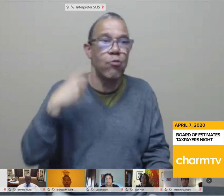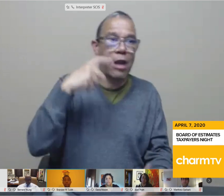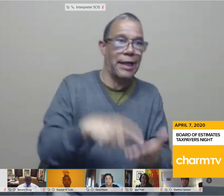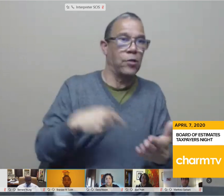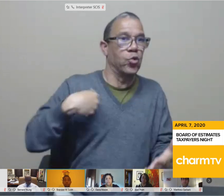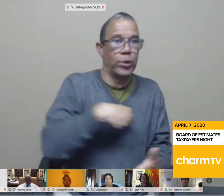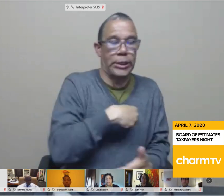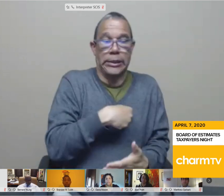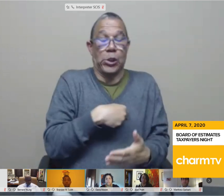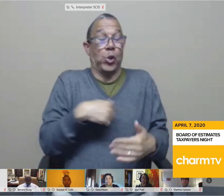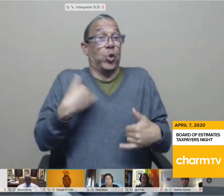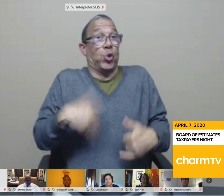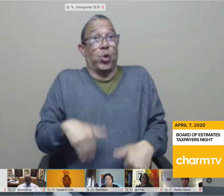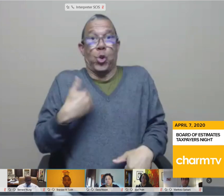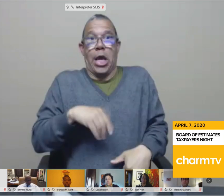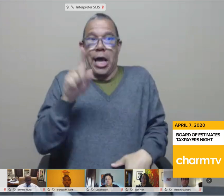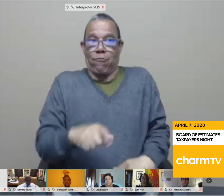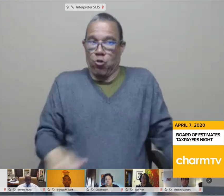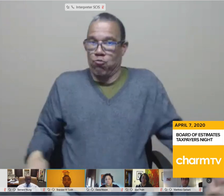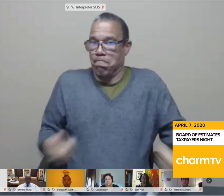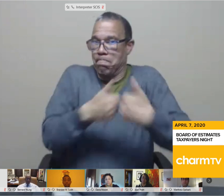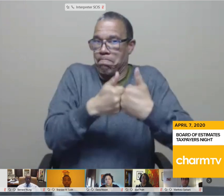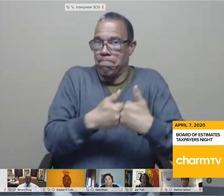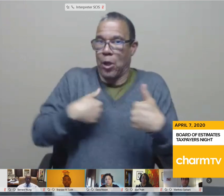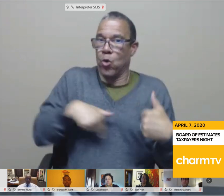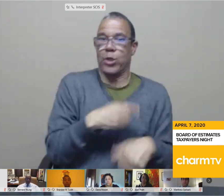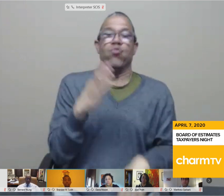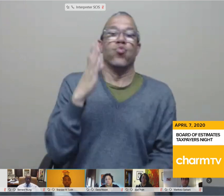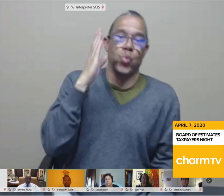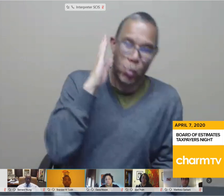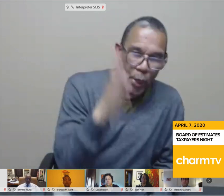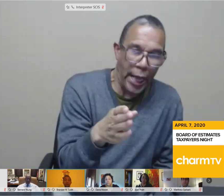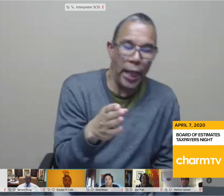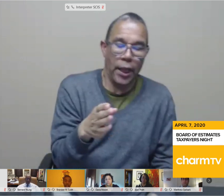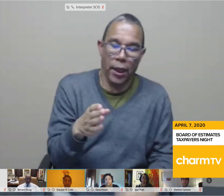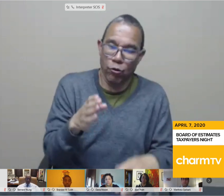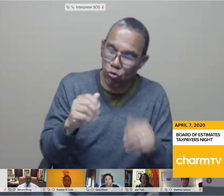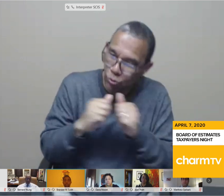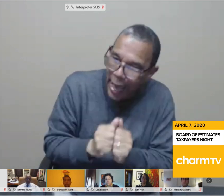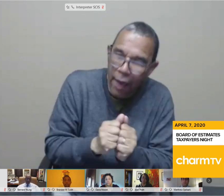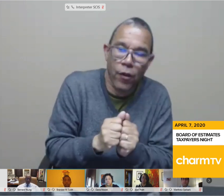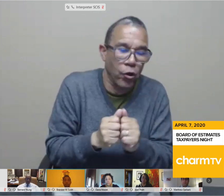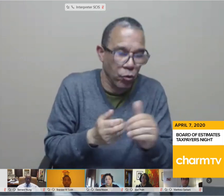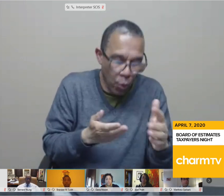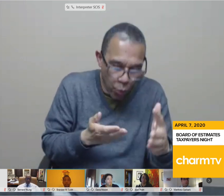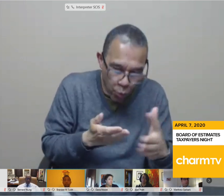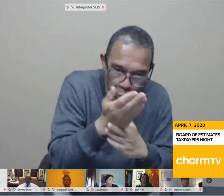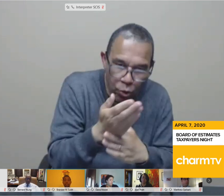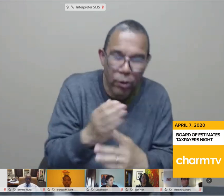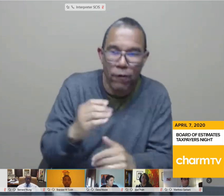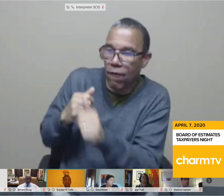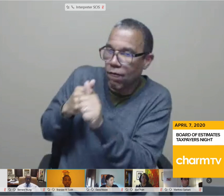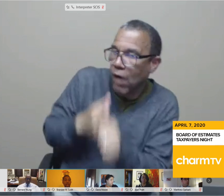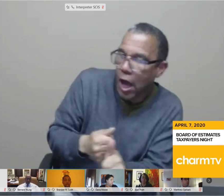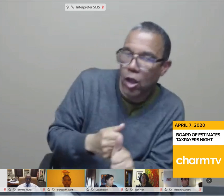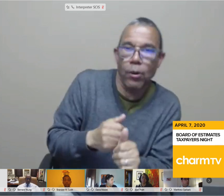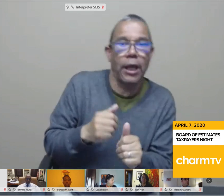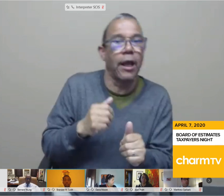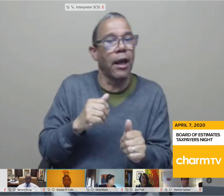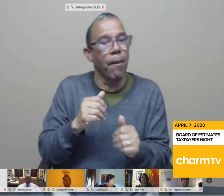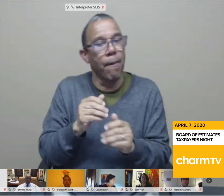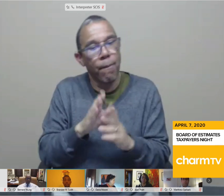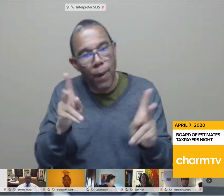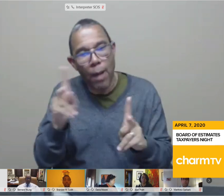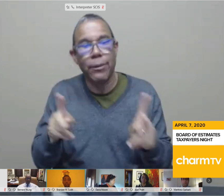We cannot be broken. We will make it through this together as long as we are adhering to the advice of public health professionals in